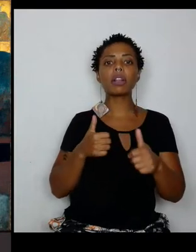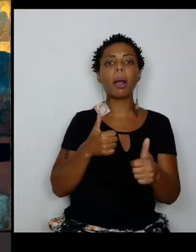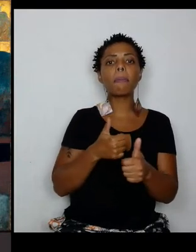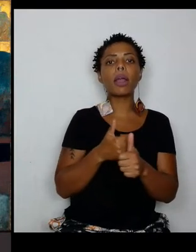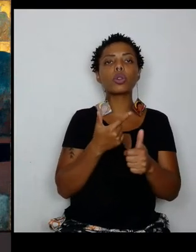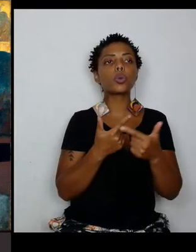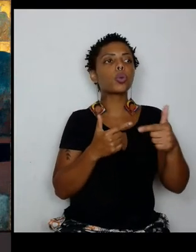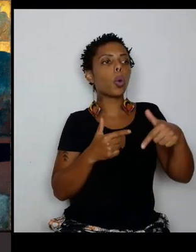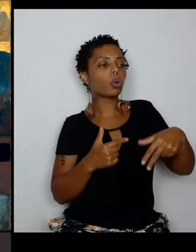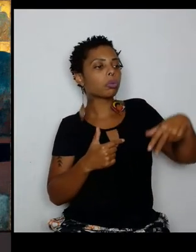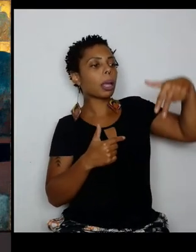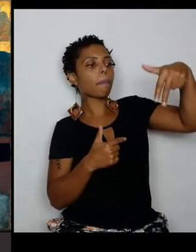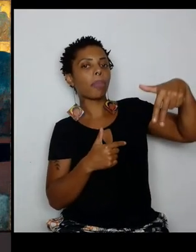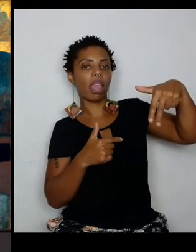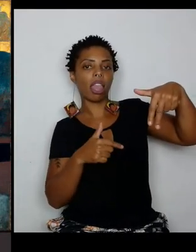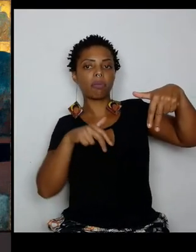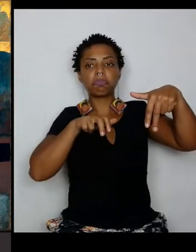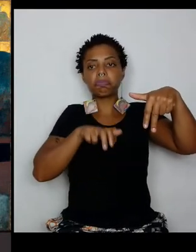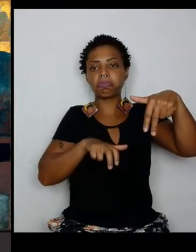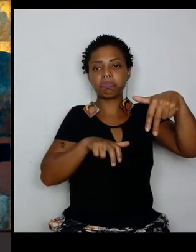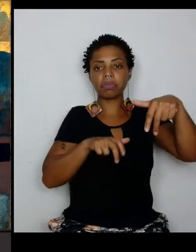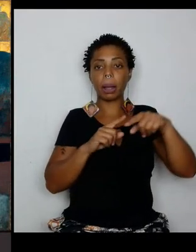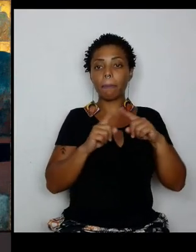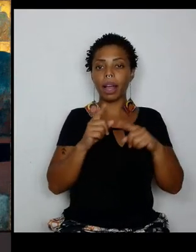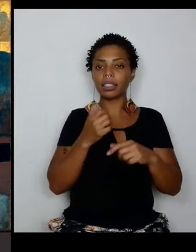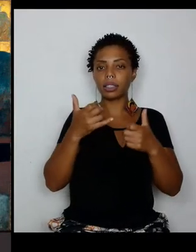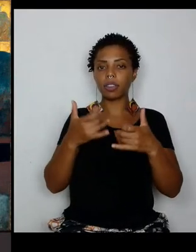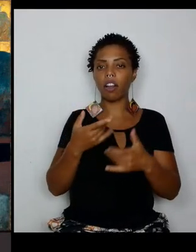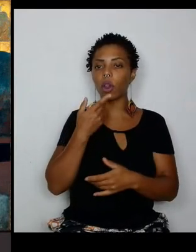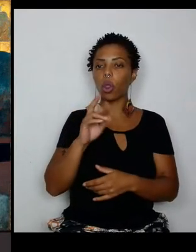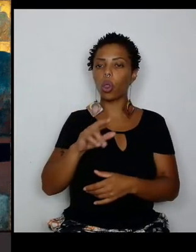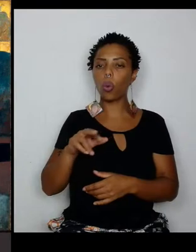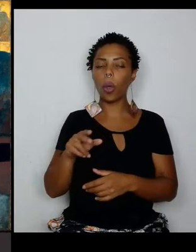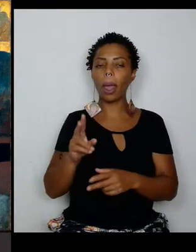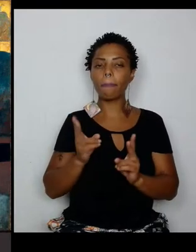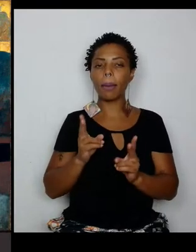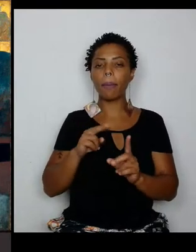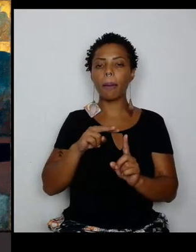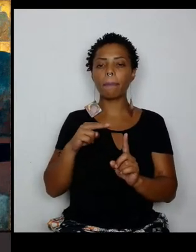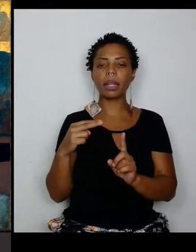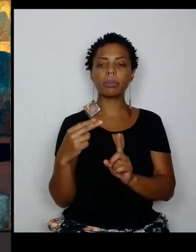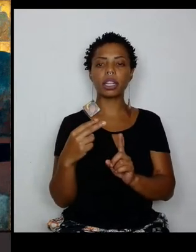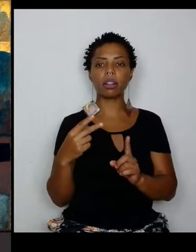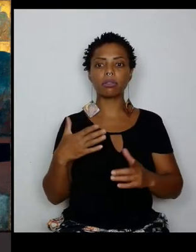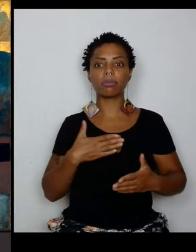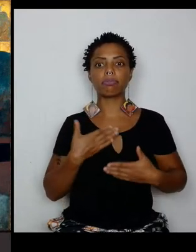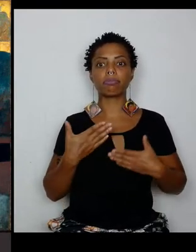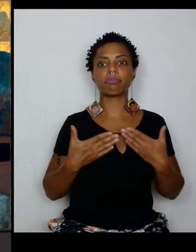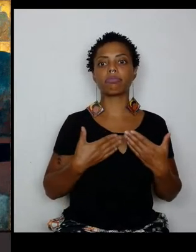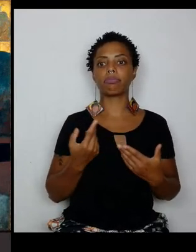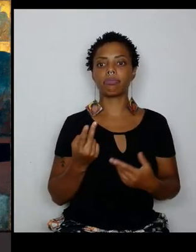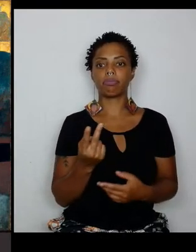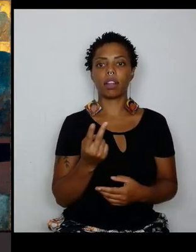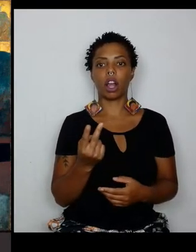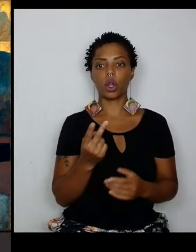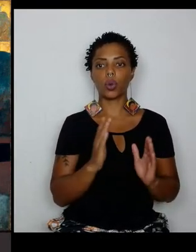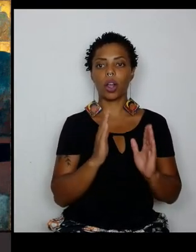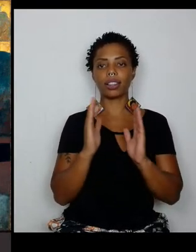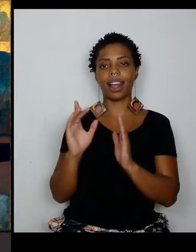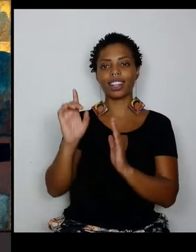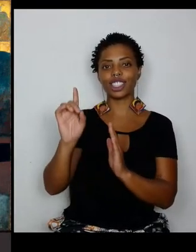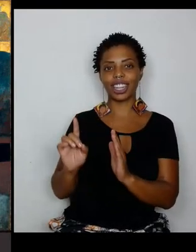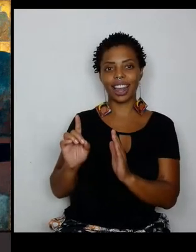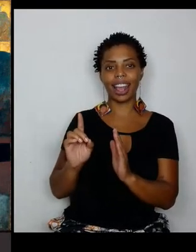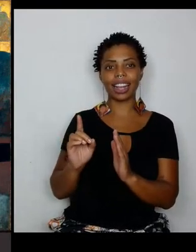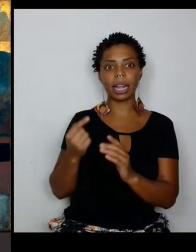perspective and astonished at the two figures to her right who would dare to think about their destiny end quote those two dressed